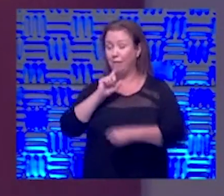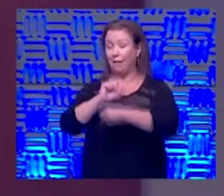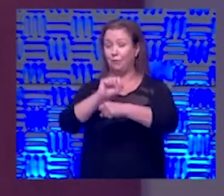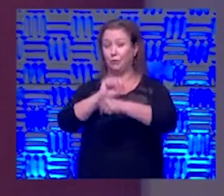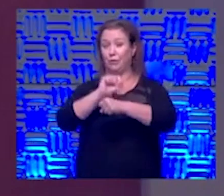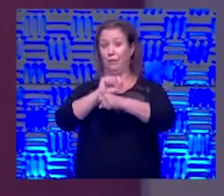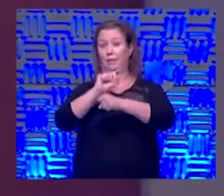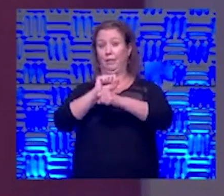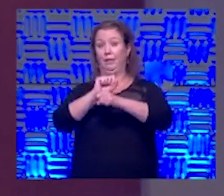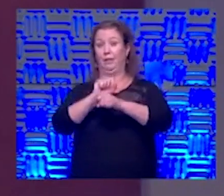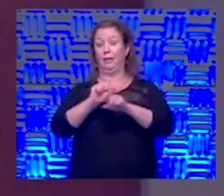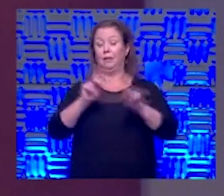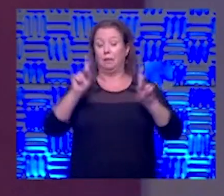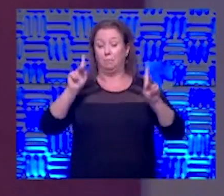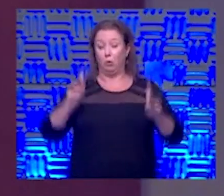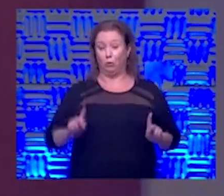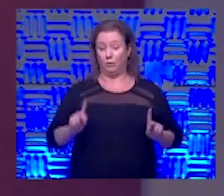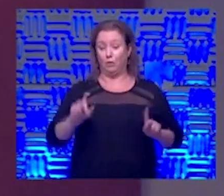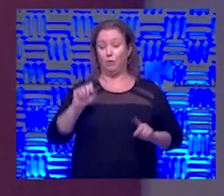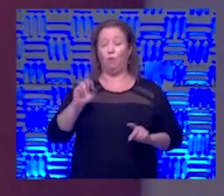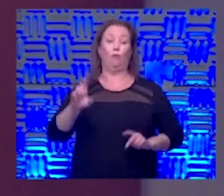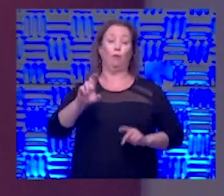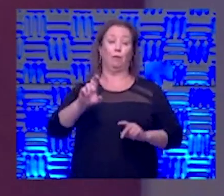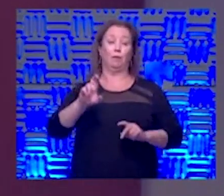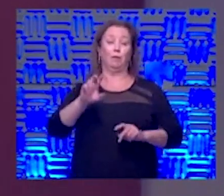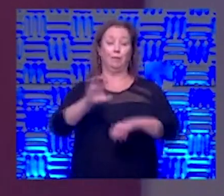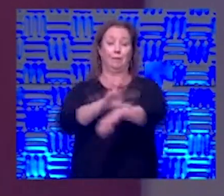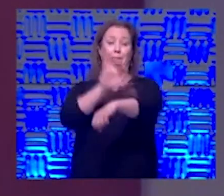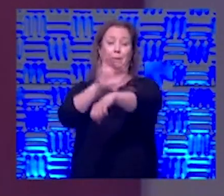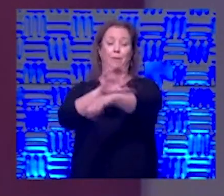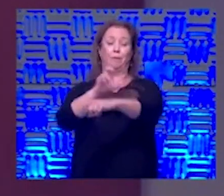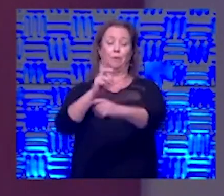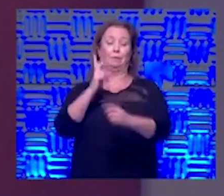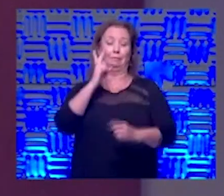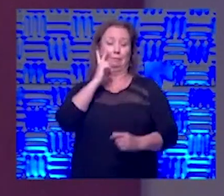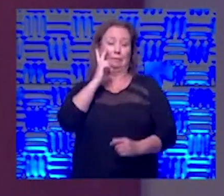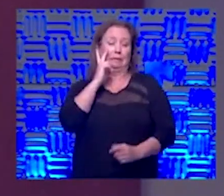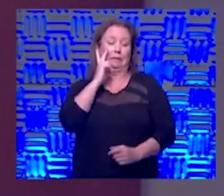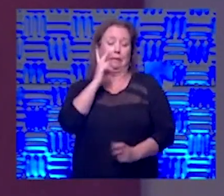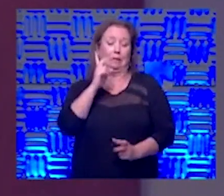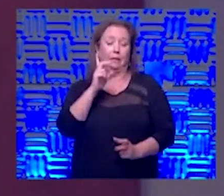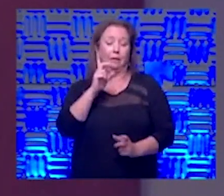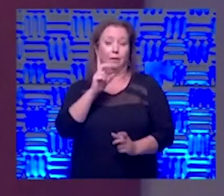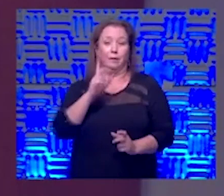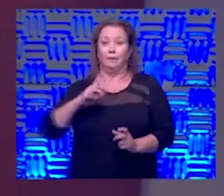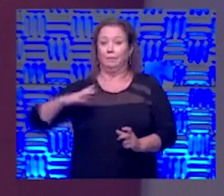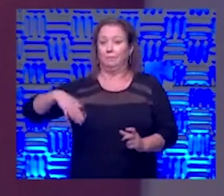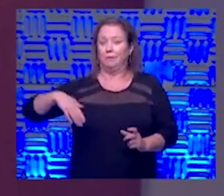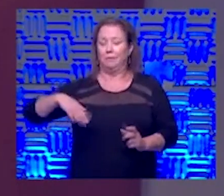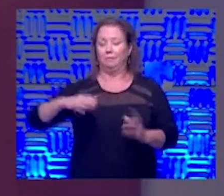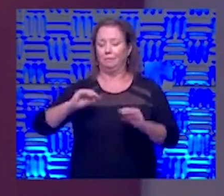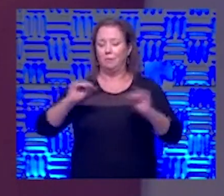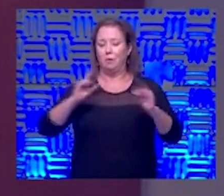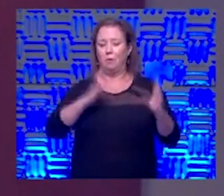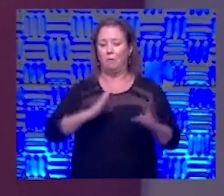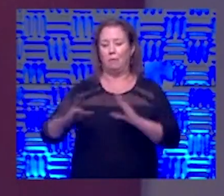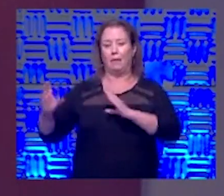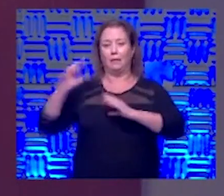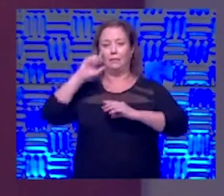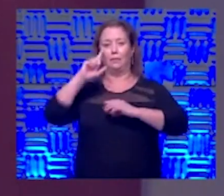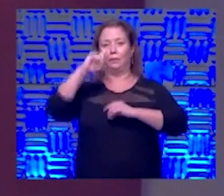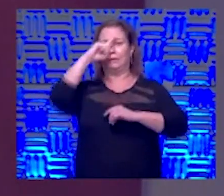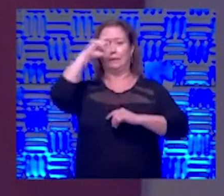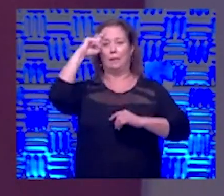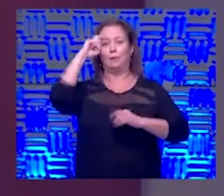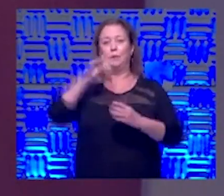an in-person meeting or if it's going to be virtual. So waiting to see. I don't have immediate plans for the